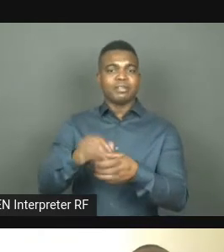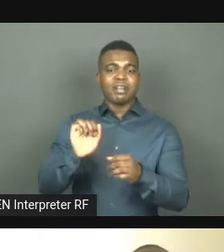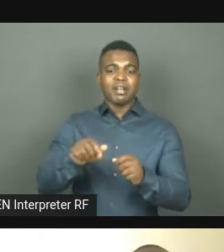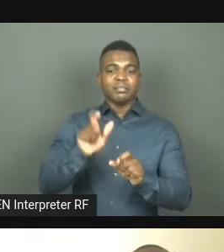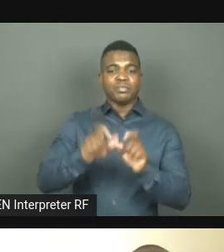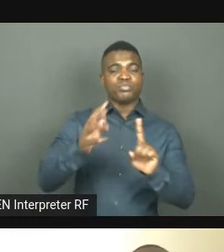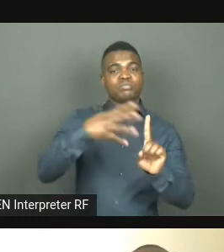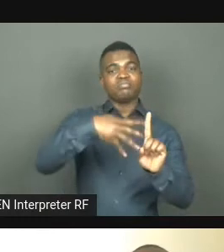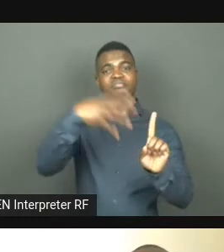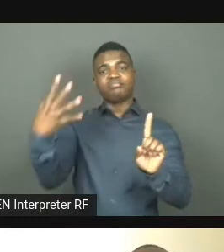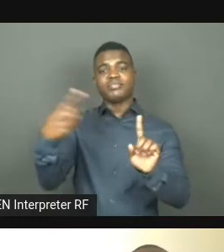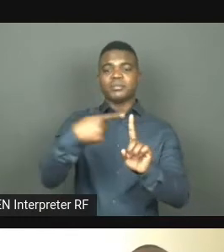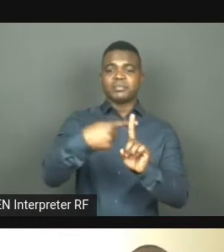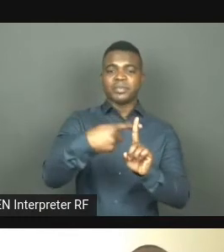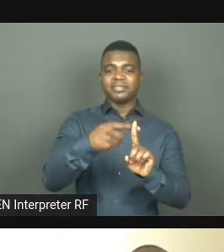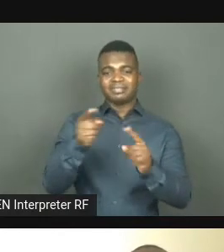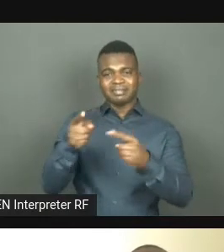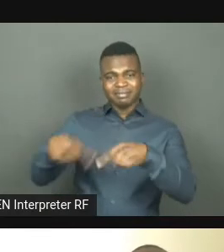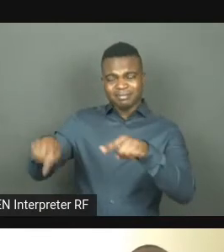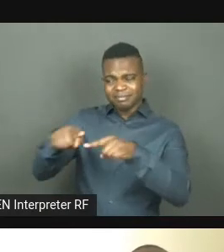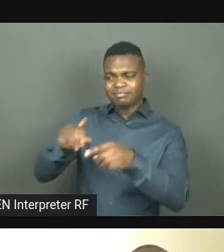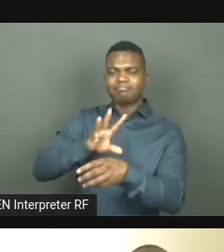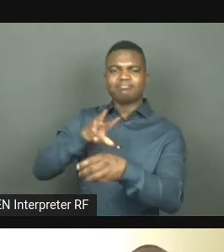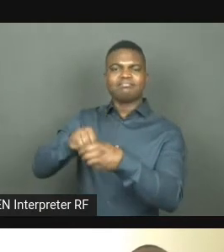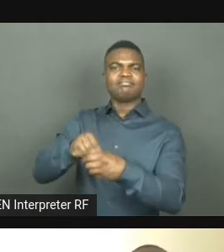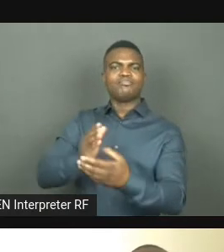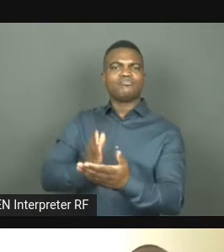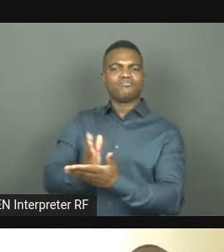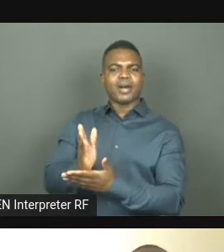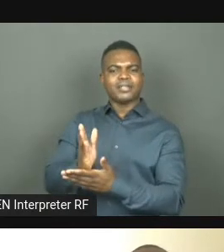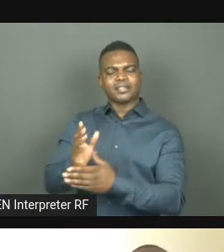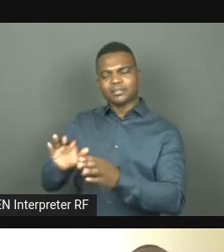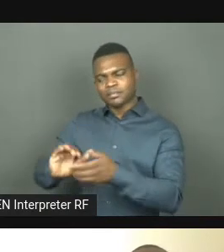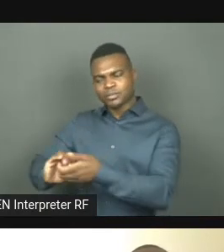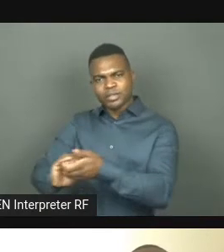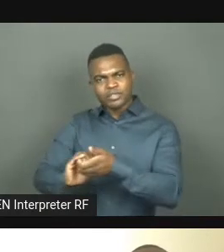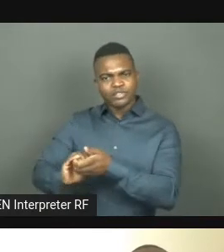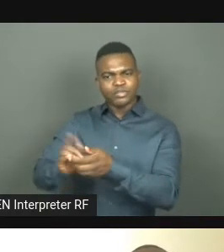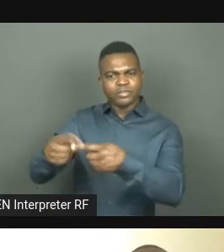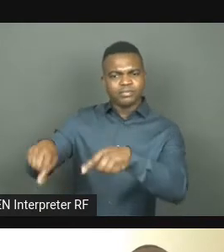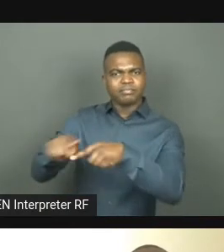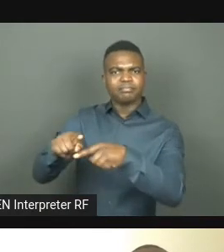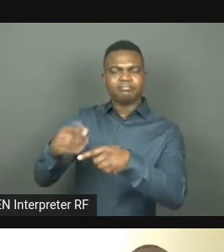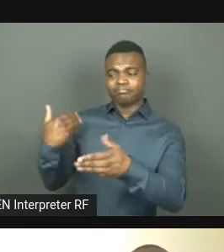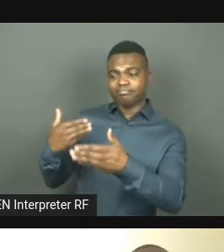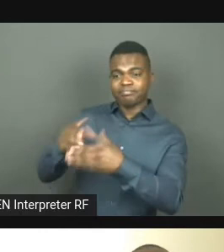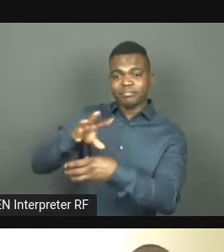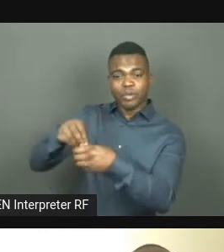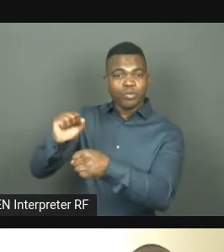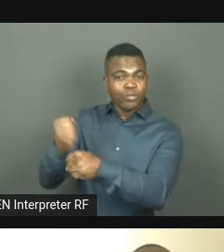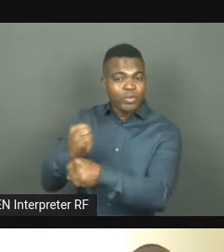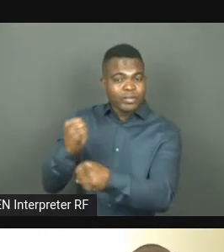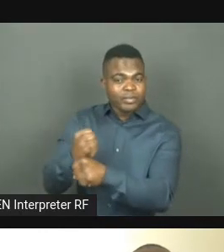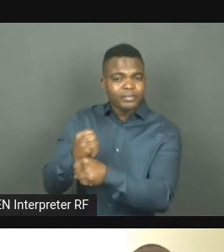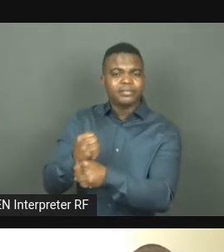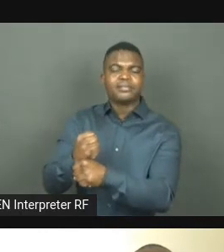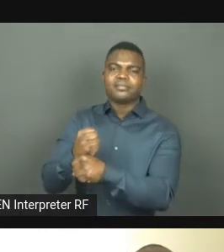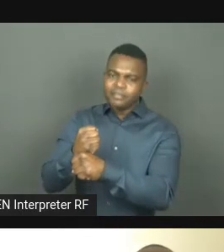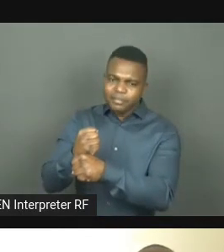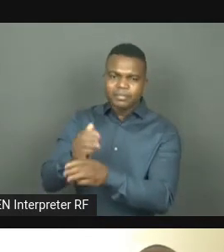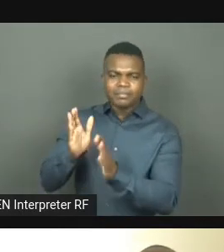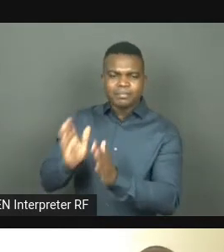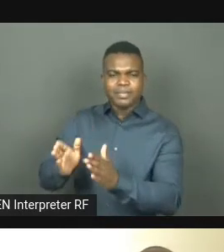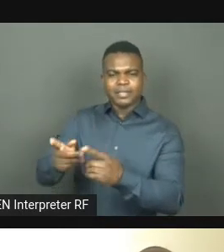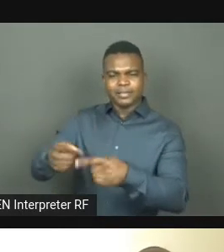organizations, formations, movements that are already showing us how this can be done. And there's so much we can learn from each